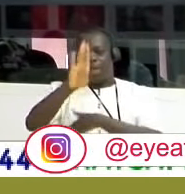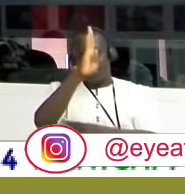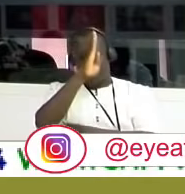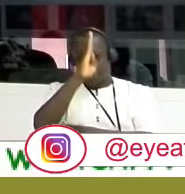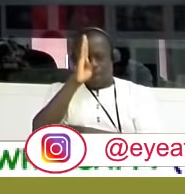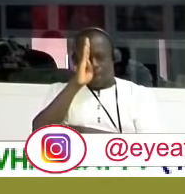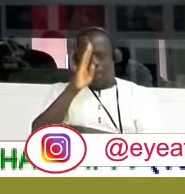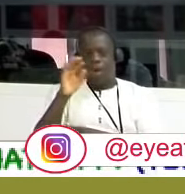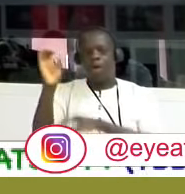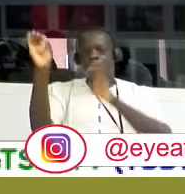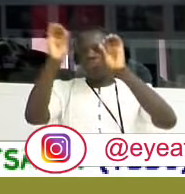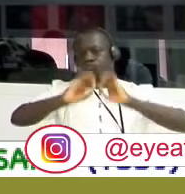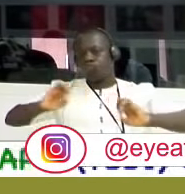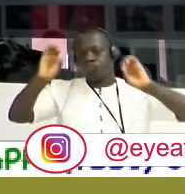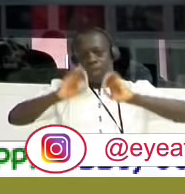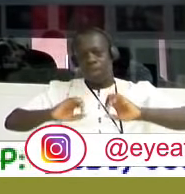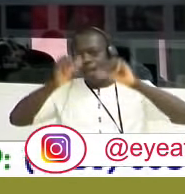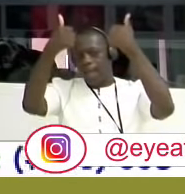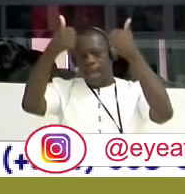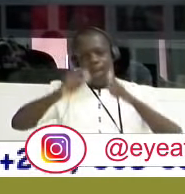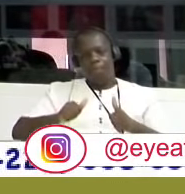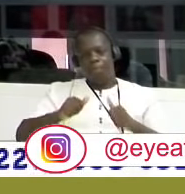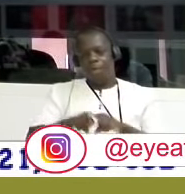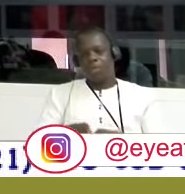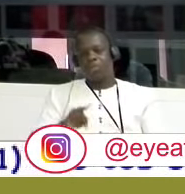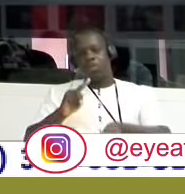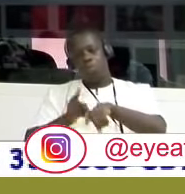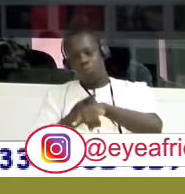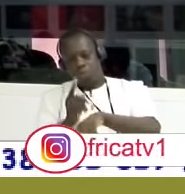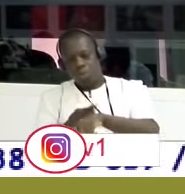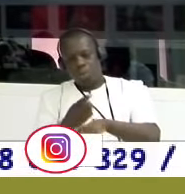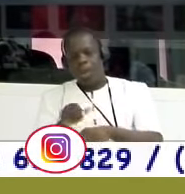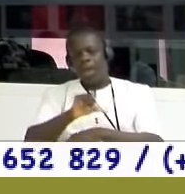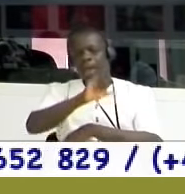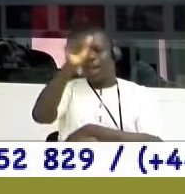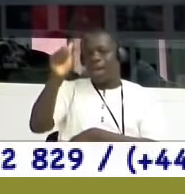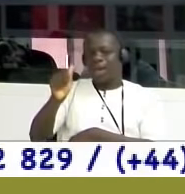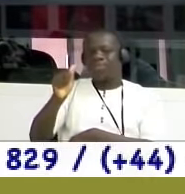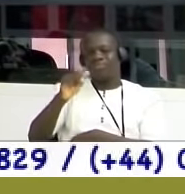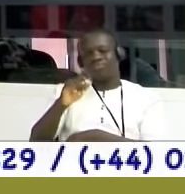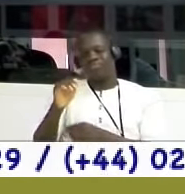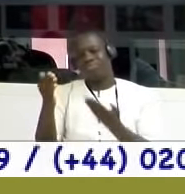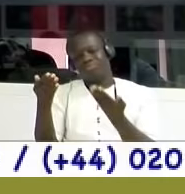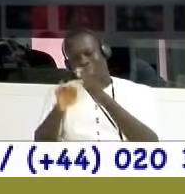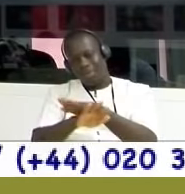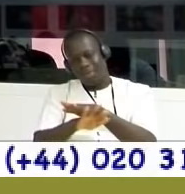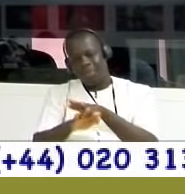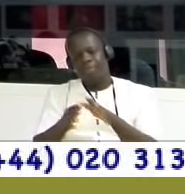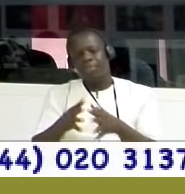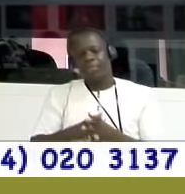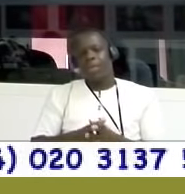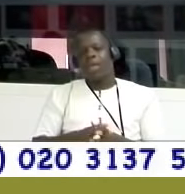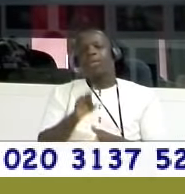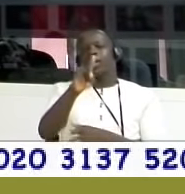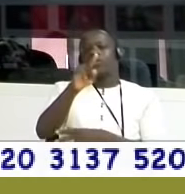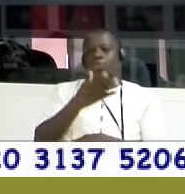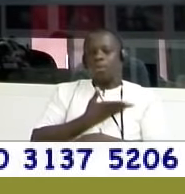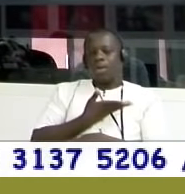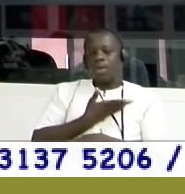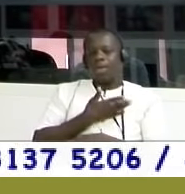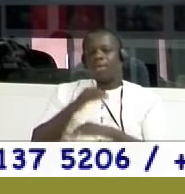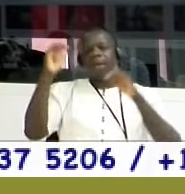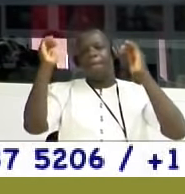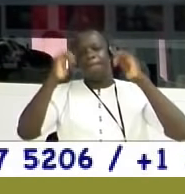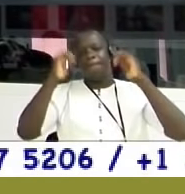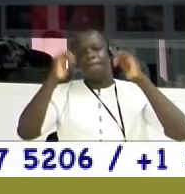of injuries and deaths. Mm-hmm. Then you had the meeting at Gambia College with